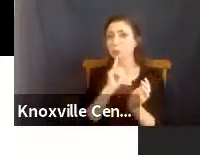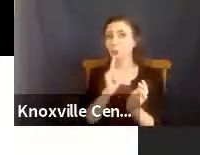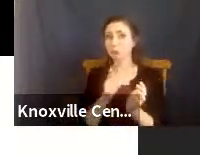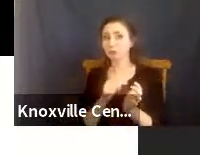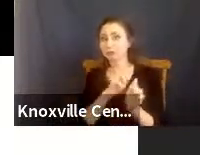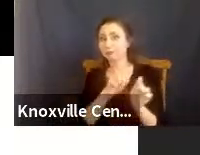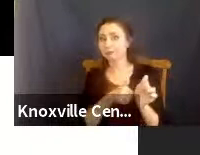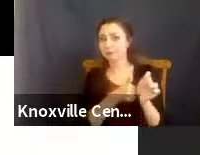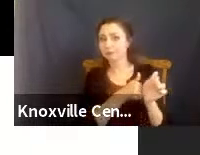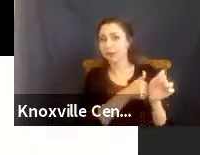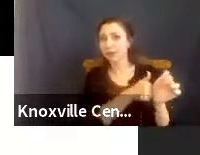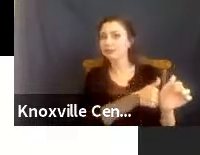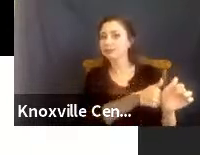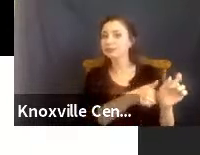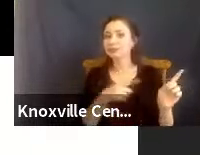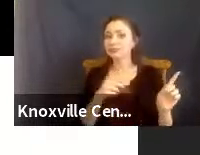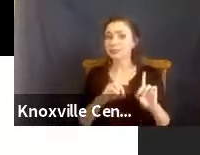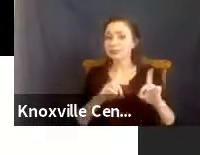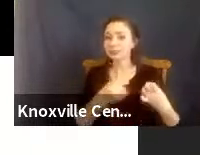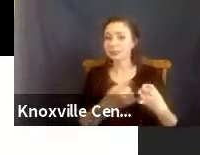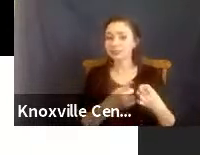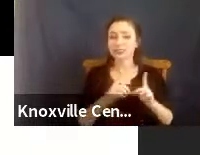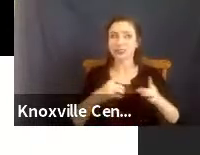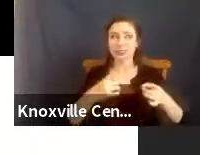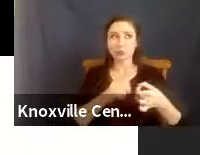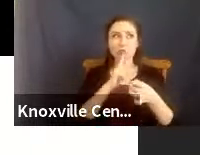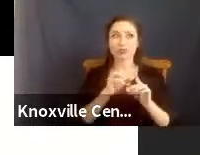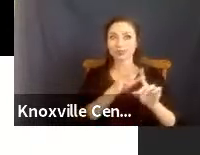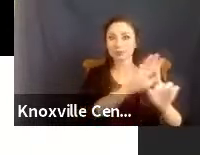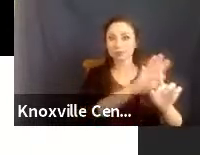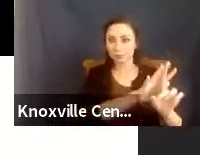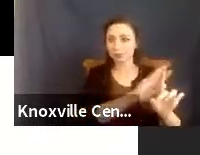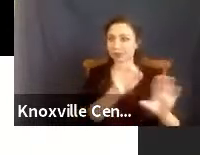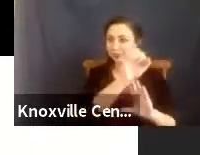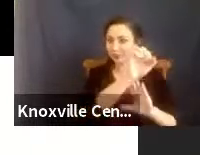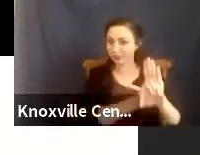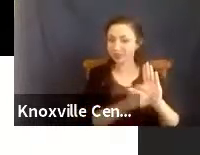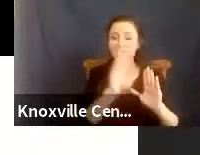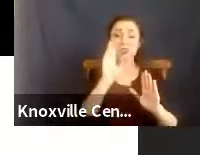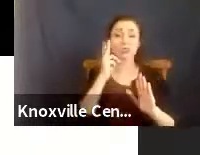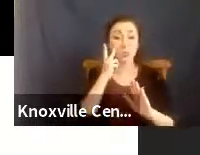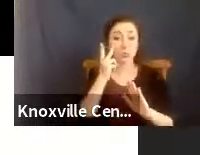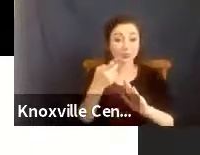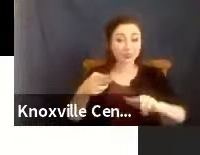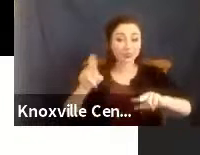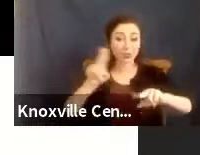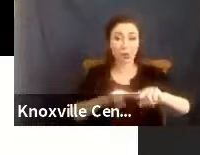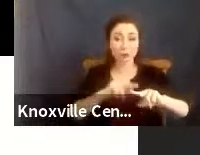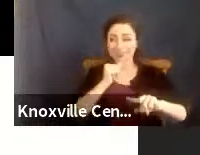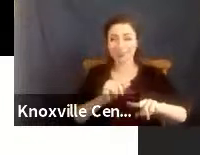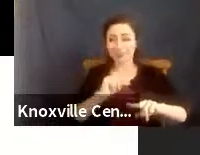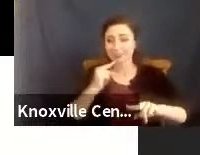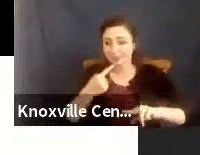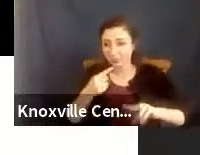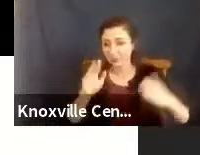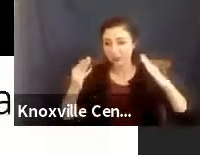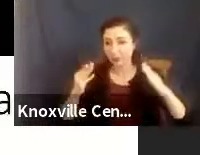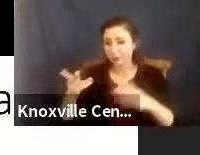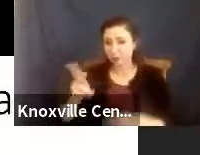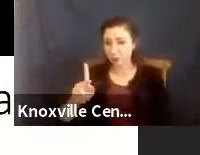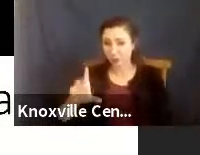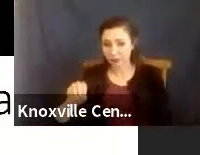a larger role in the state. But you see an increase, although not as dramatic. Next slide,